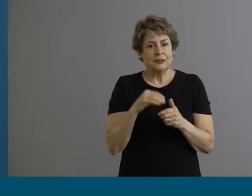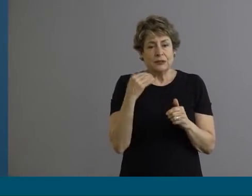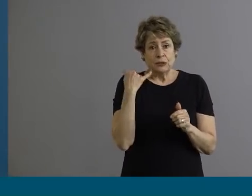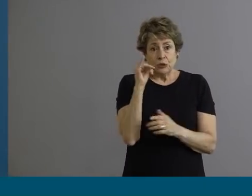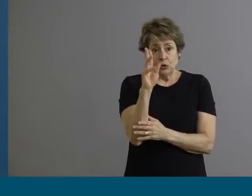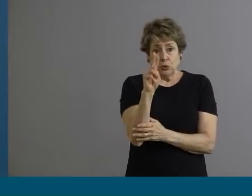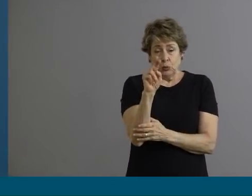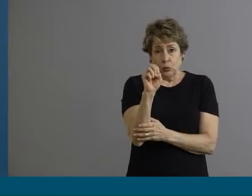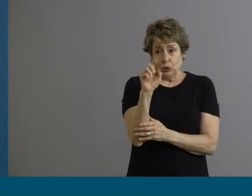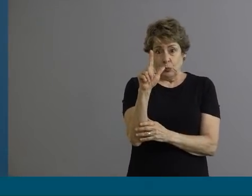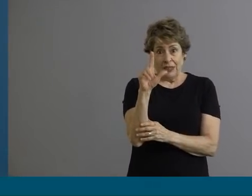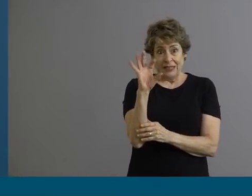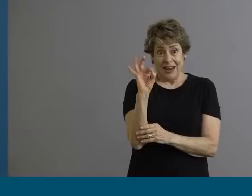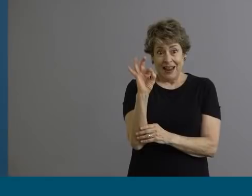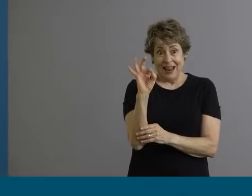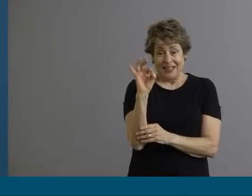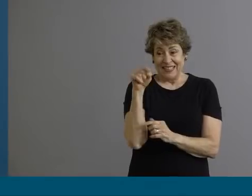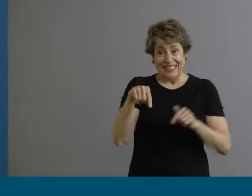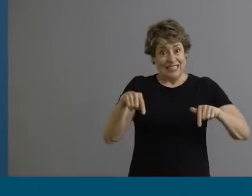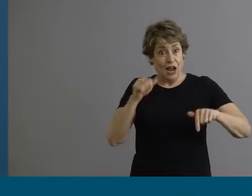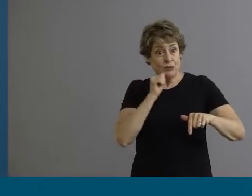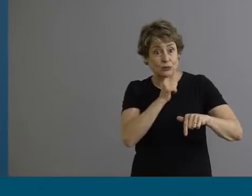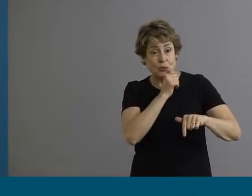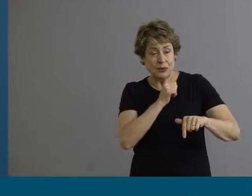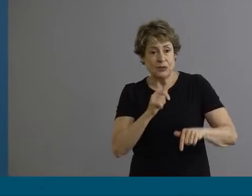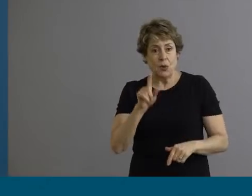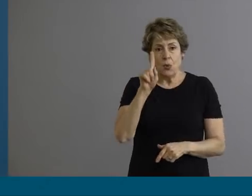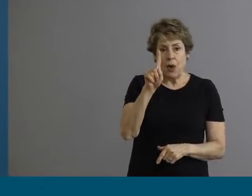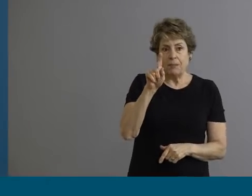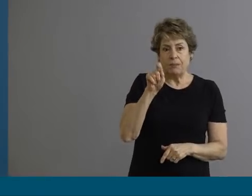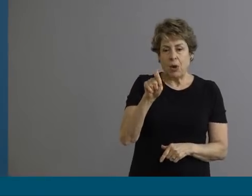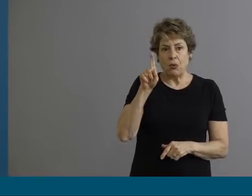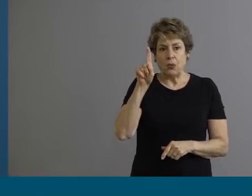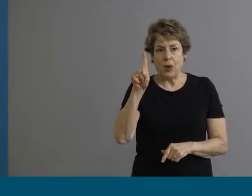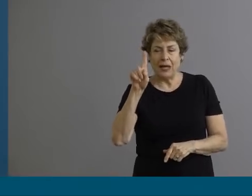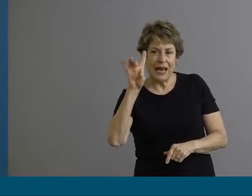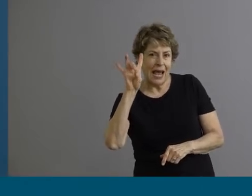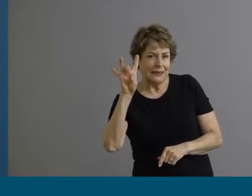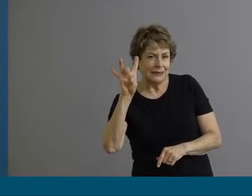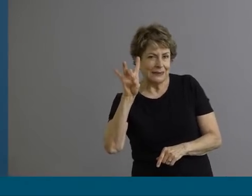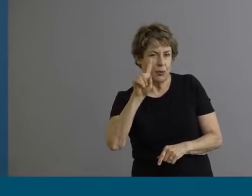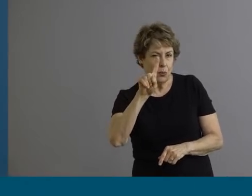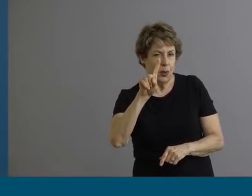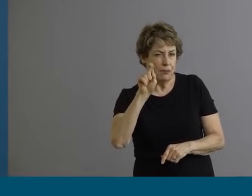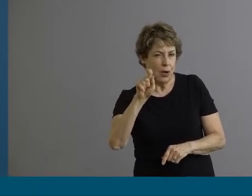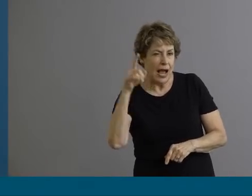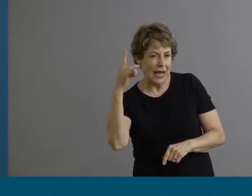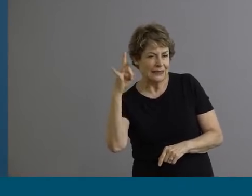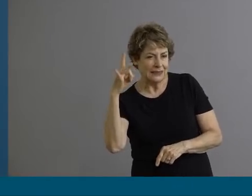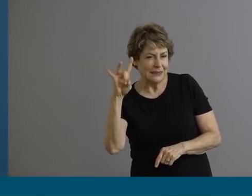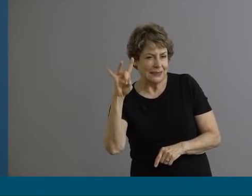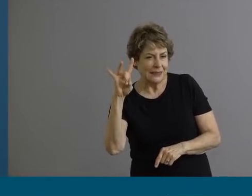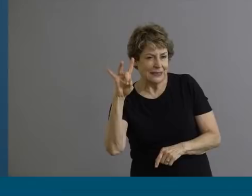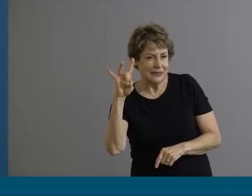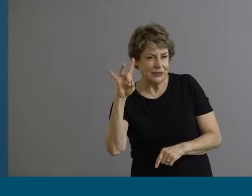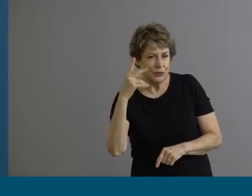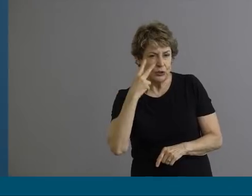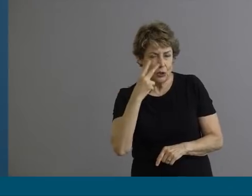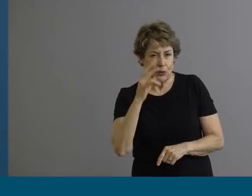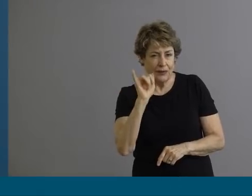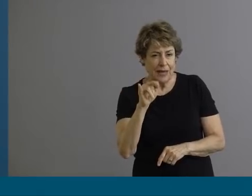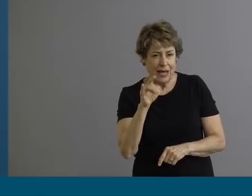1.18. And if you look, I think on your screen, it would be the far left. I want you to also see that Nevada